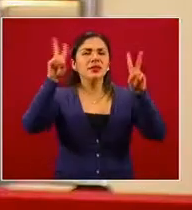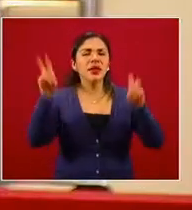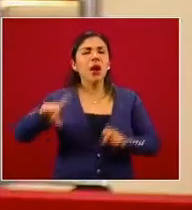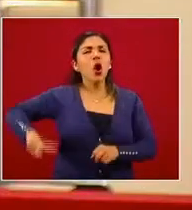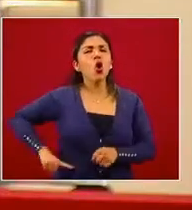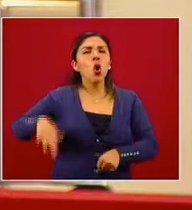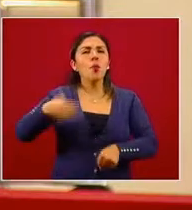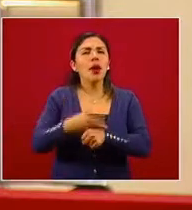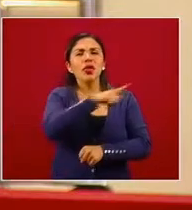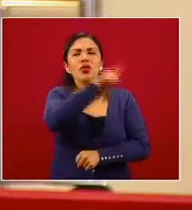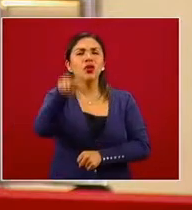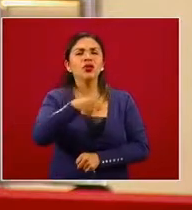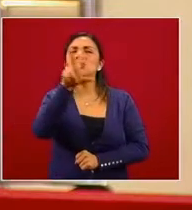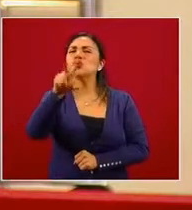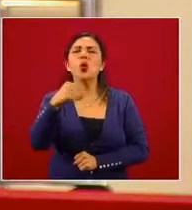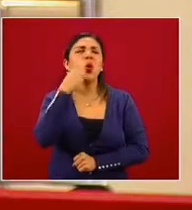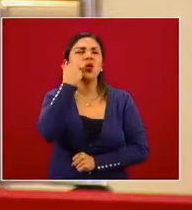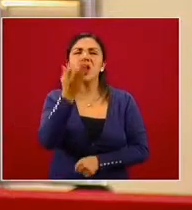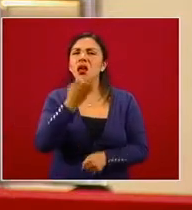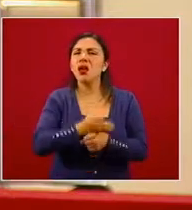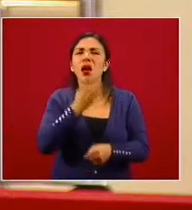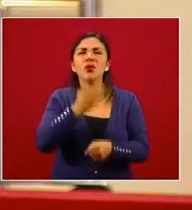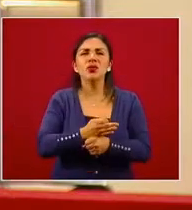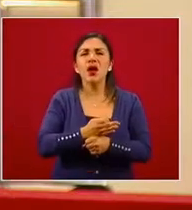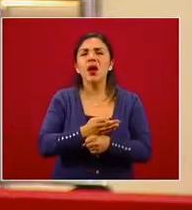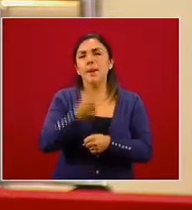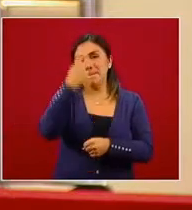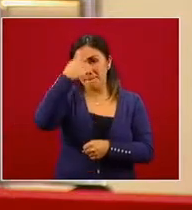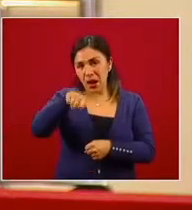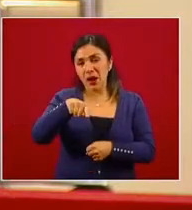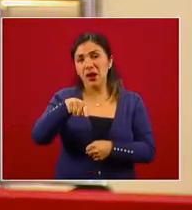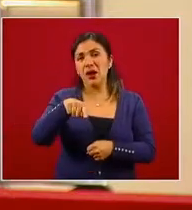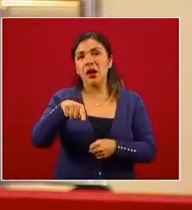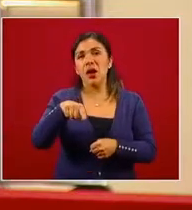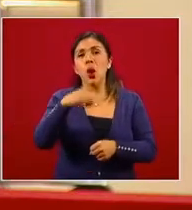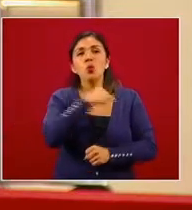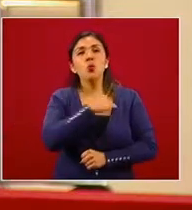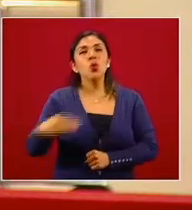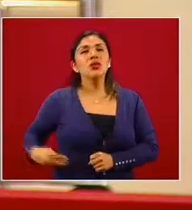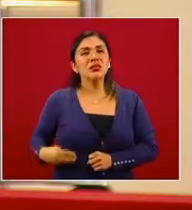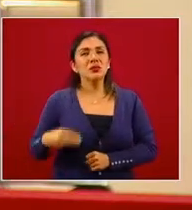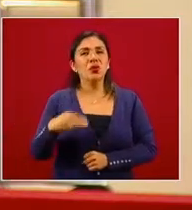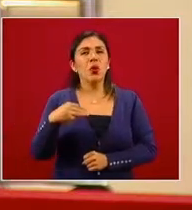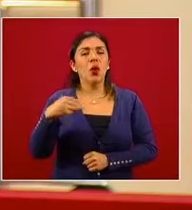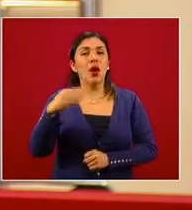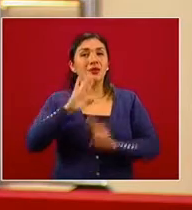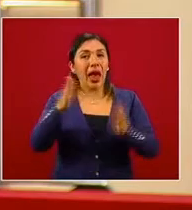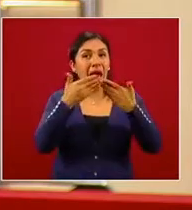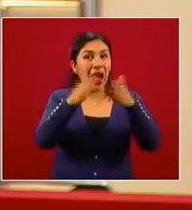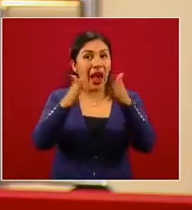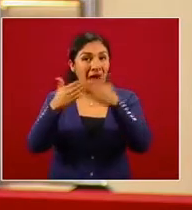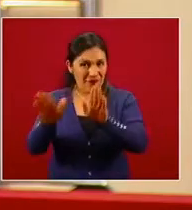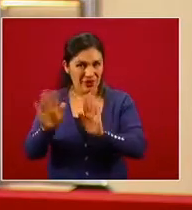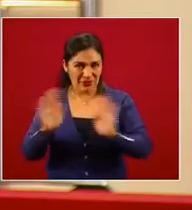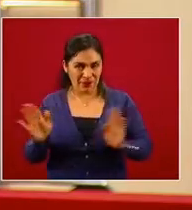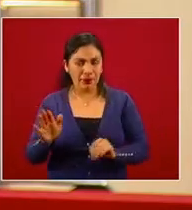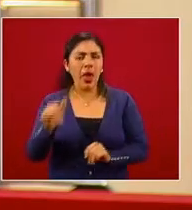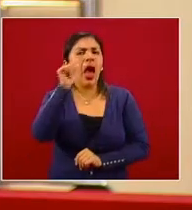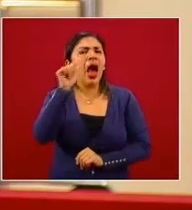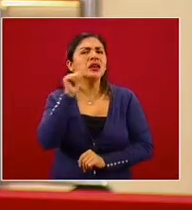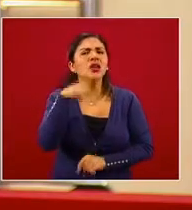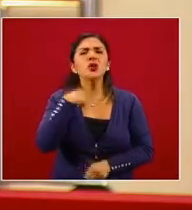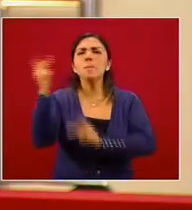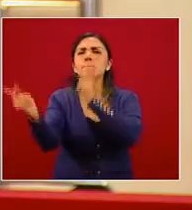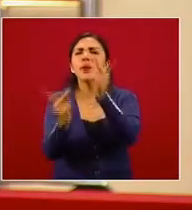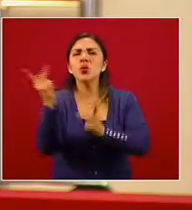talk again about these governors who don't want to reopen their states at this point, even though they have municipalities